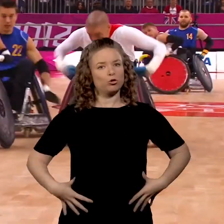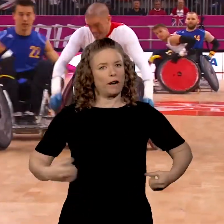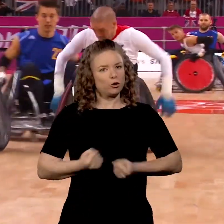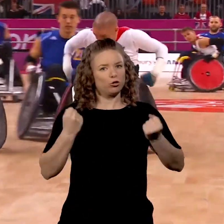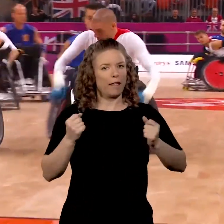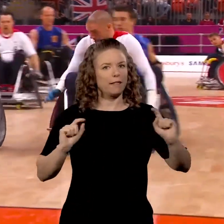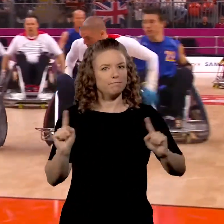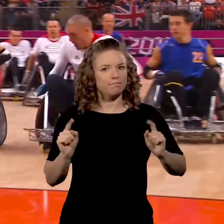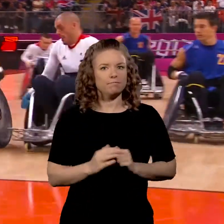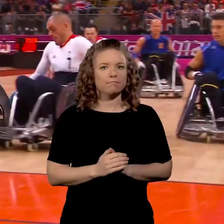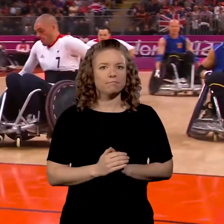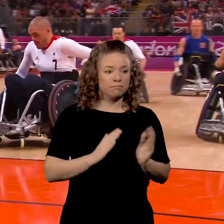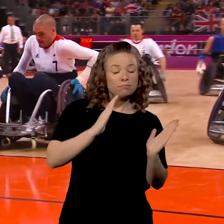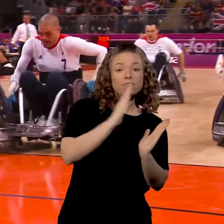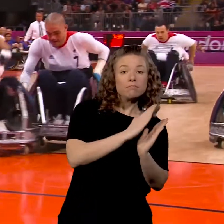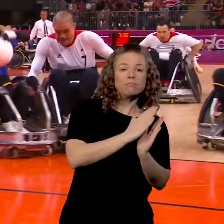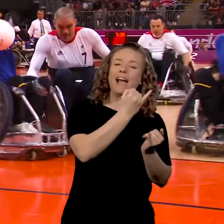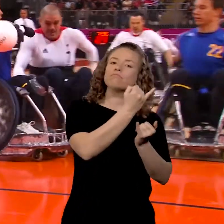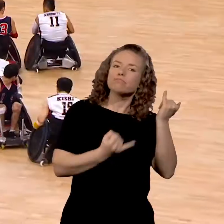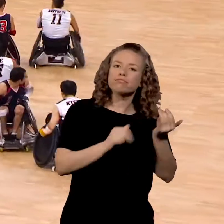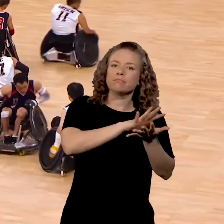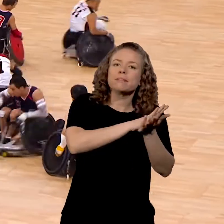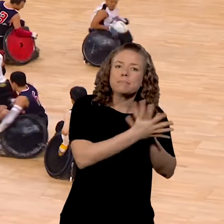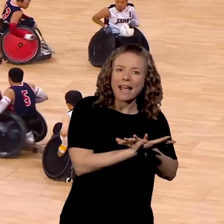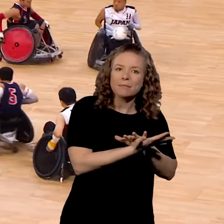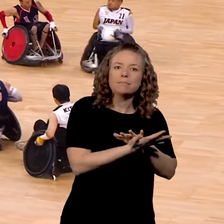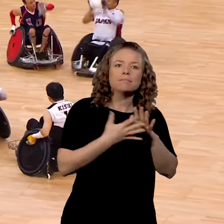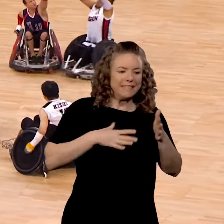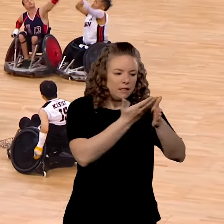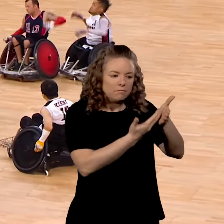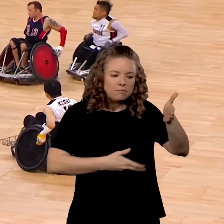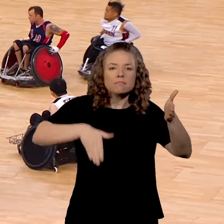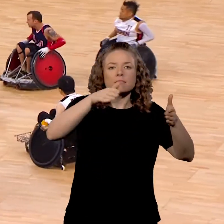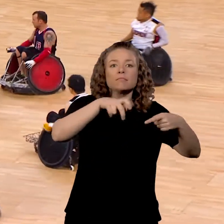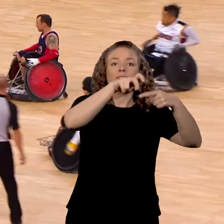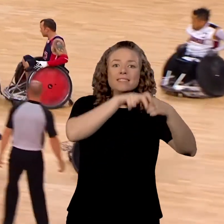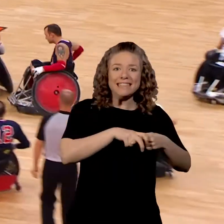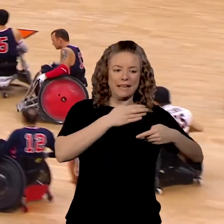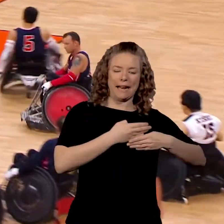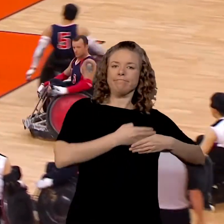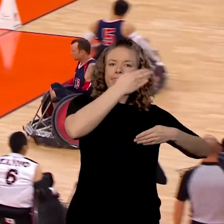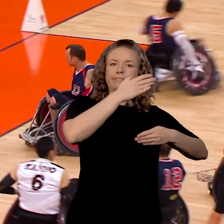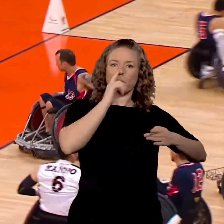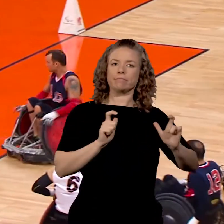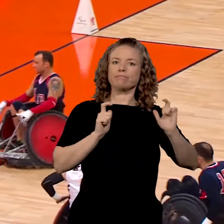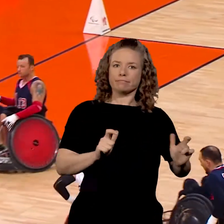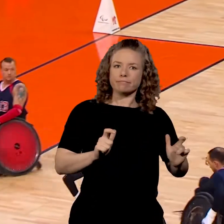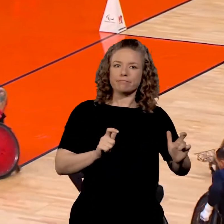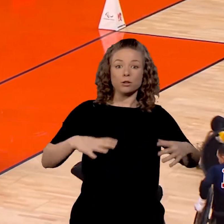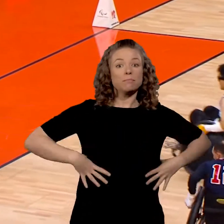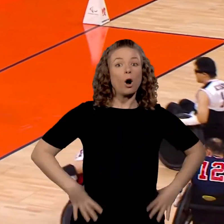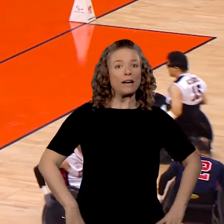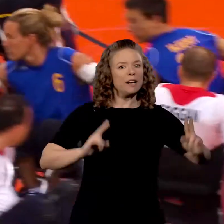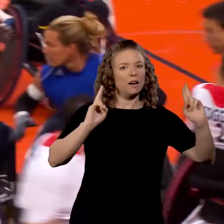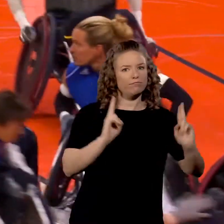strength. Low point athletes with the highest impairments require a bucket seat and higher backrest for stability, as they have a